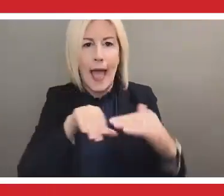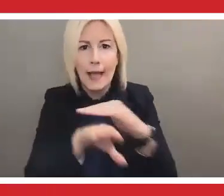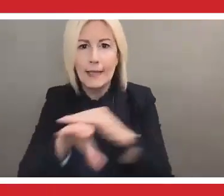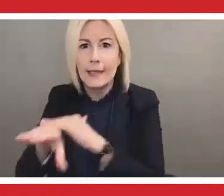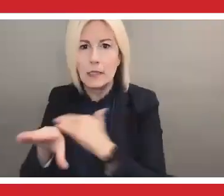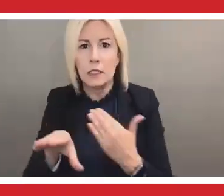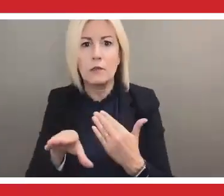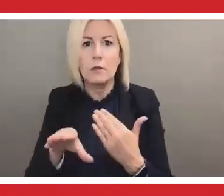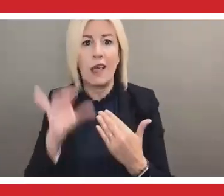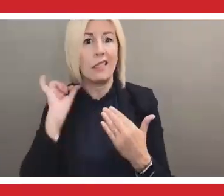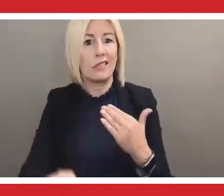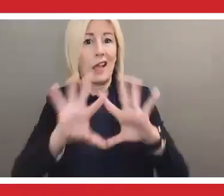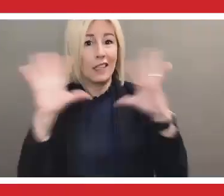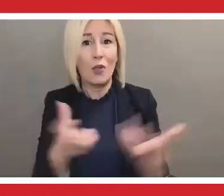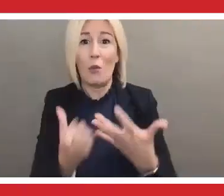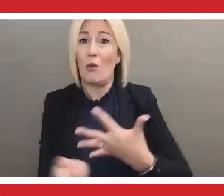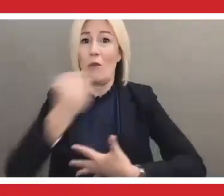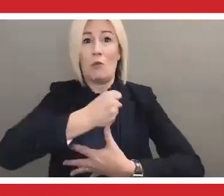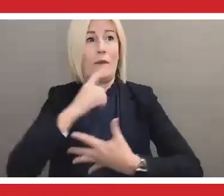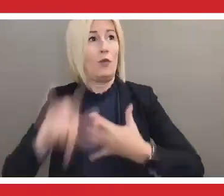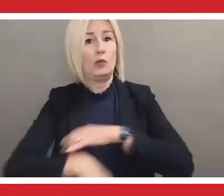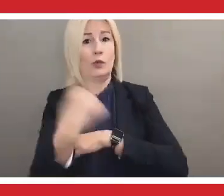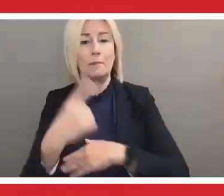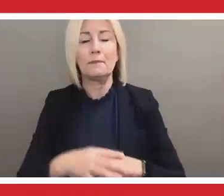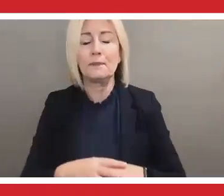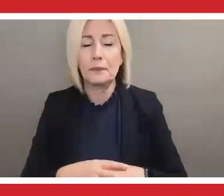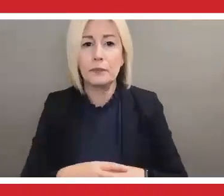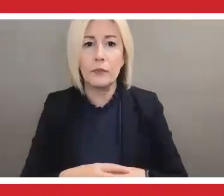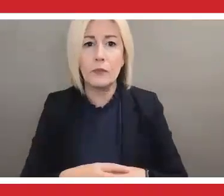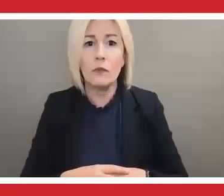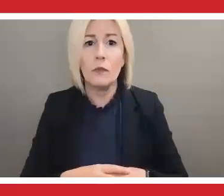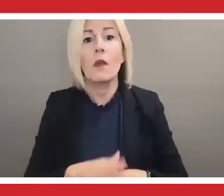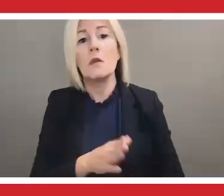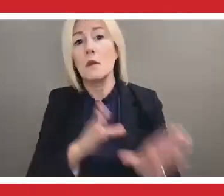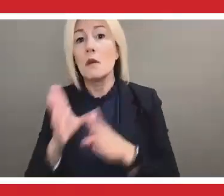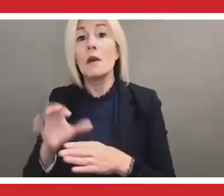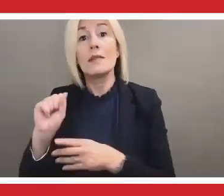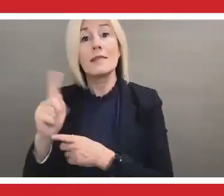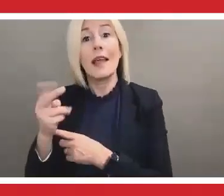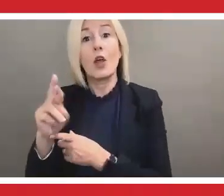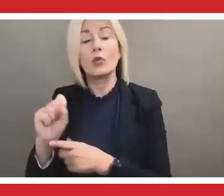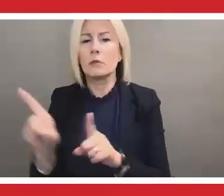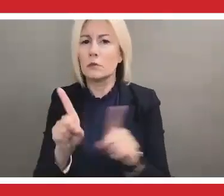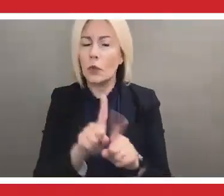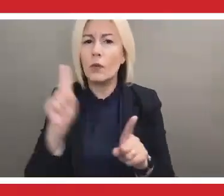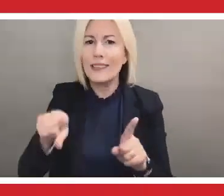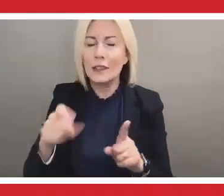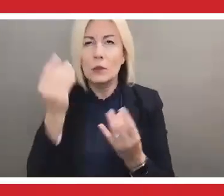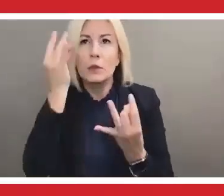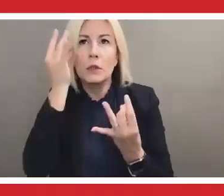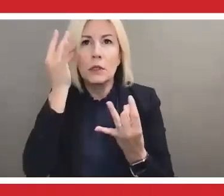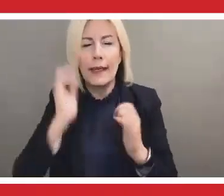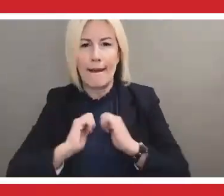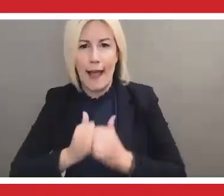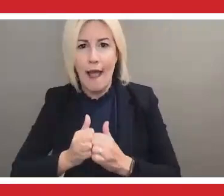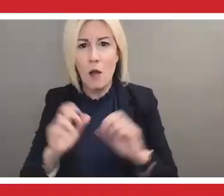is a global priority those days. On the other hand, through stakeholders, we need to reflect how people will be able